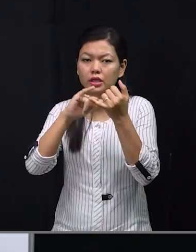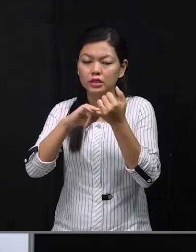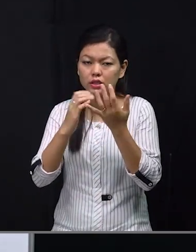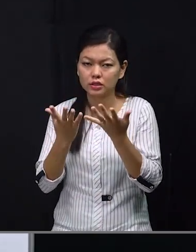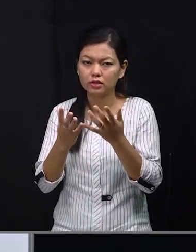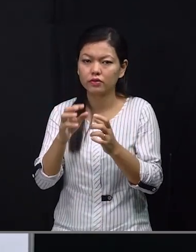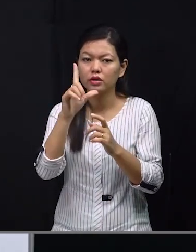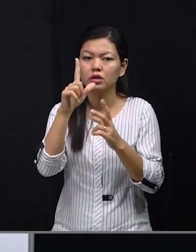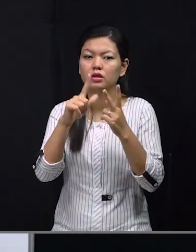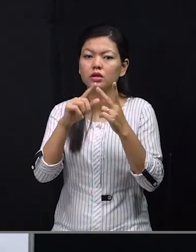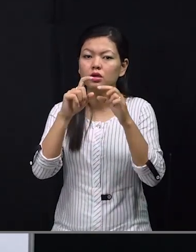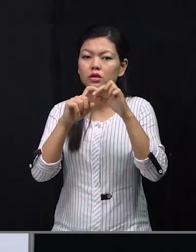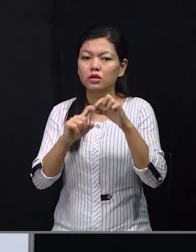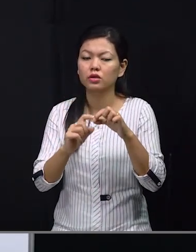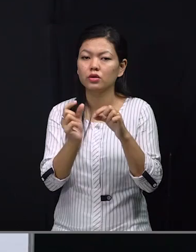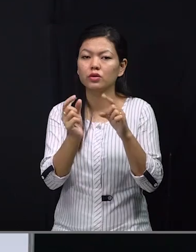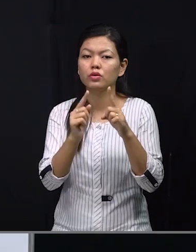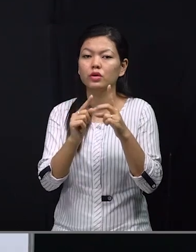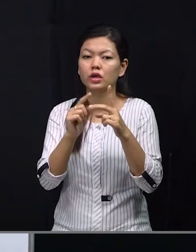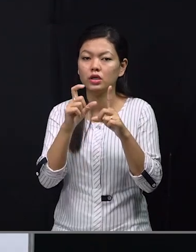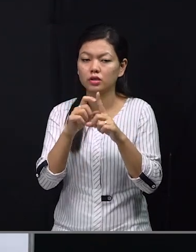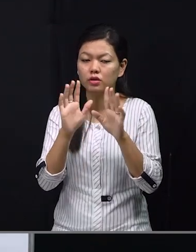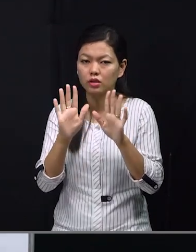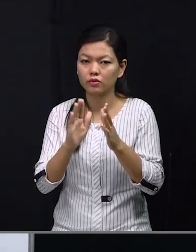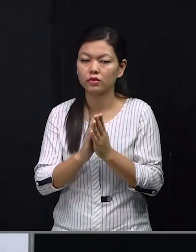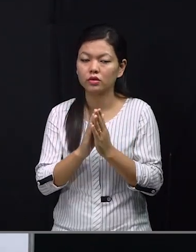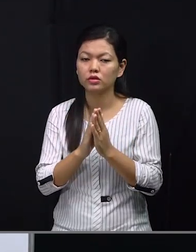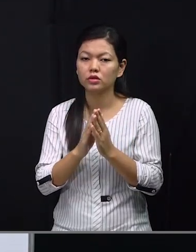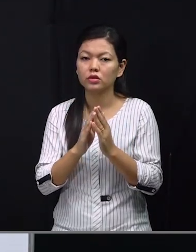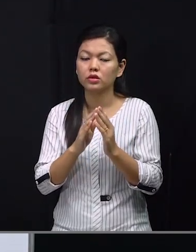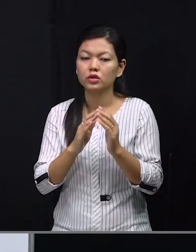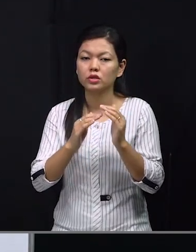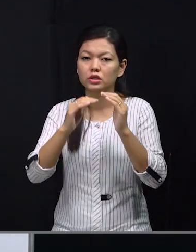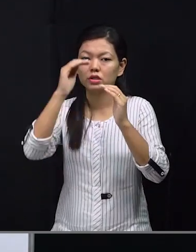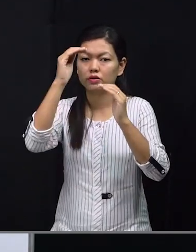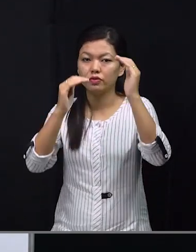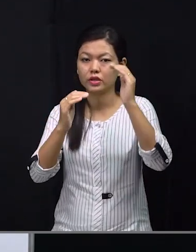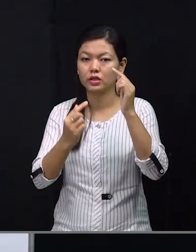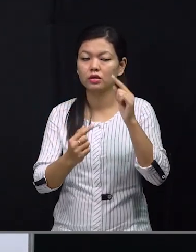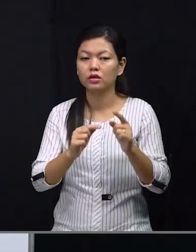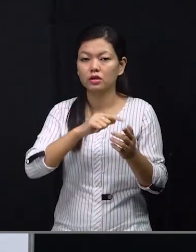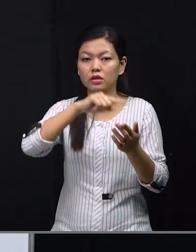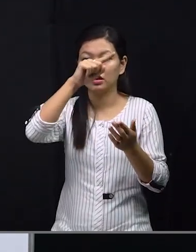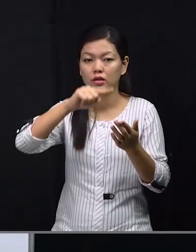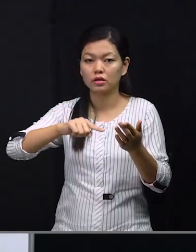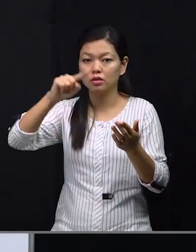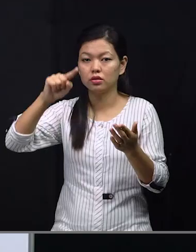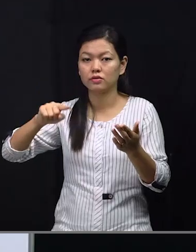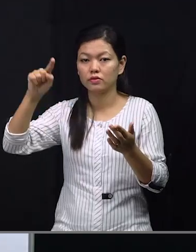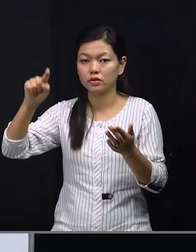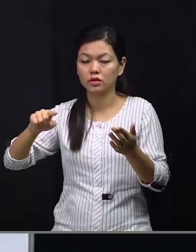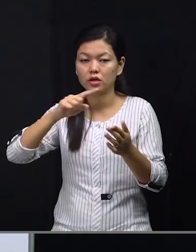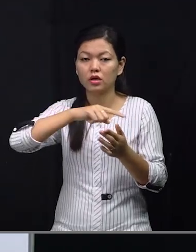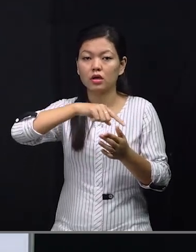members are found in the gaseous state. Higher members are found in the liquid state, while still higher members